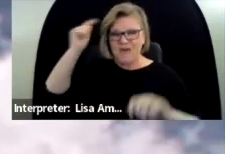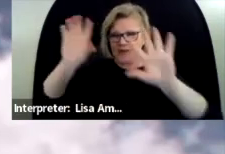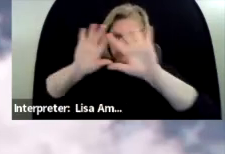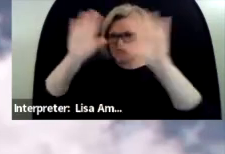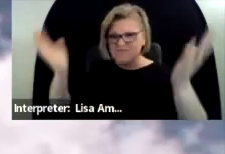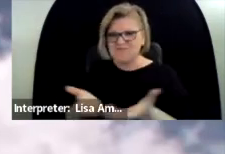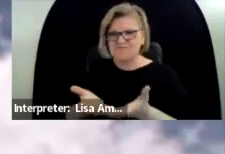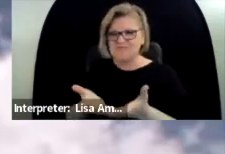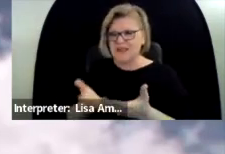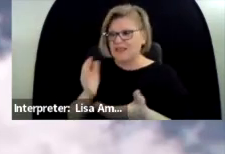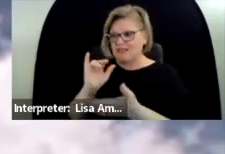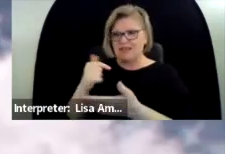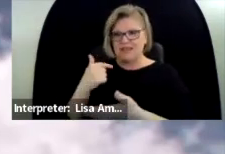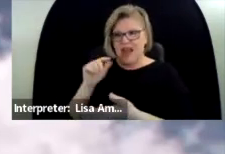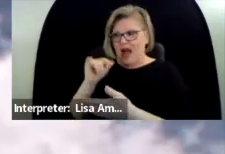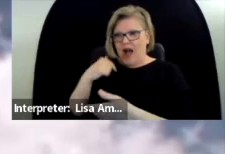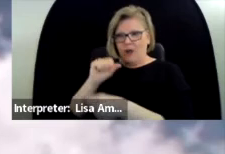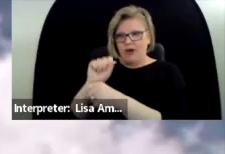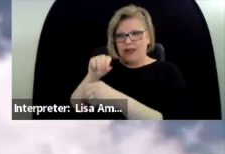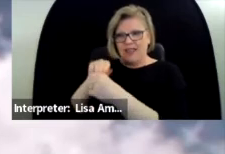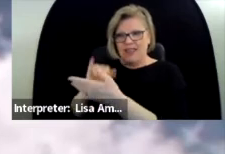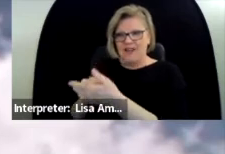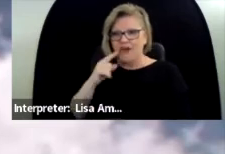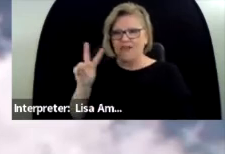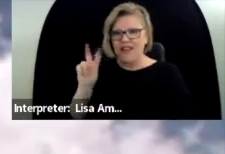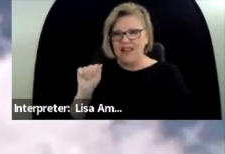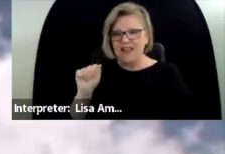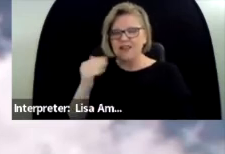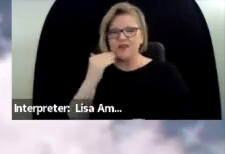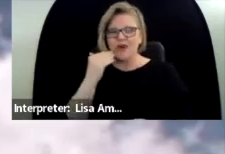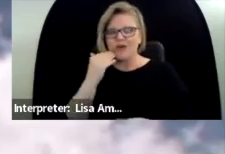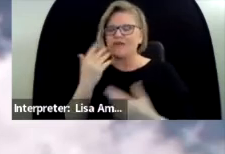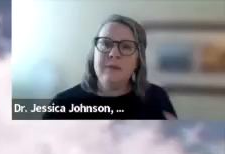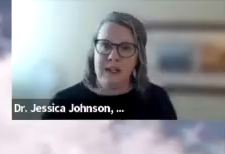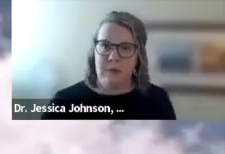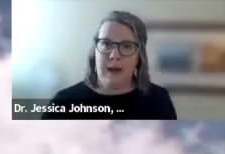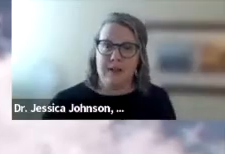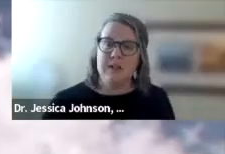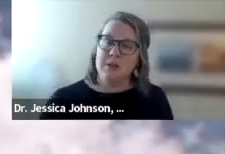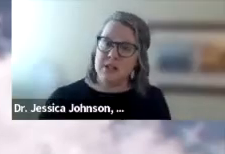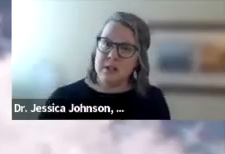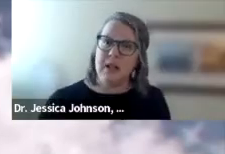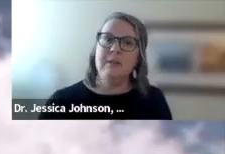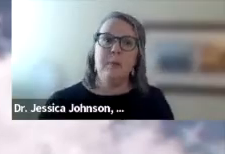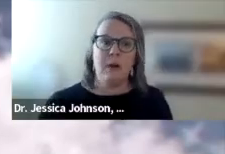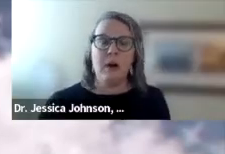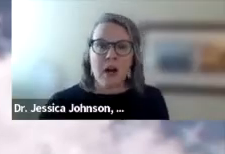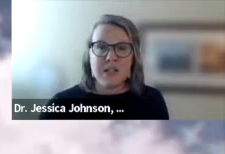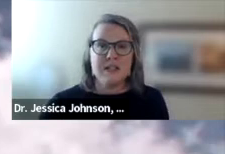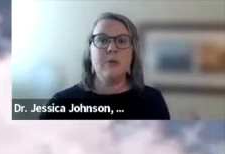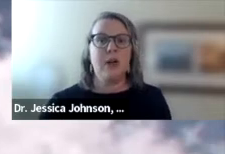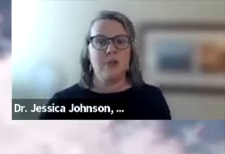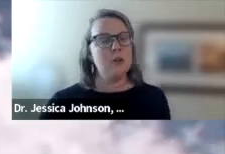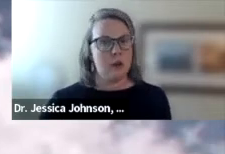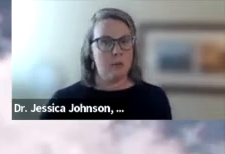I work, for the VA, education, housing, and urban development. So it's a significant impact, not just on life, but on